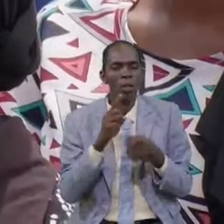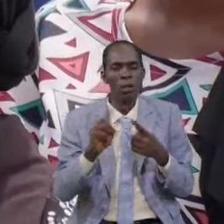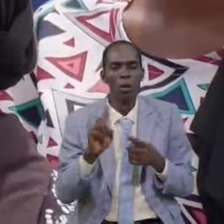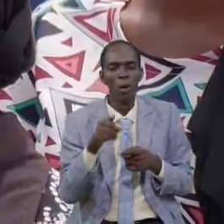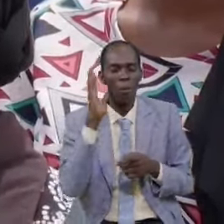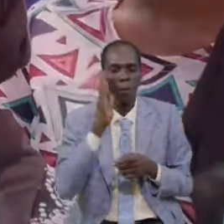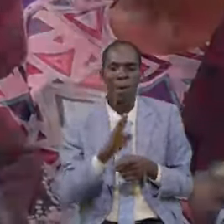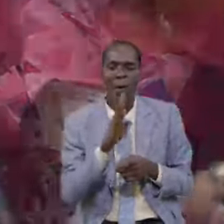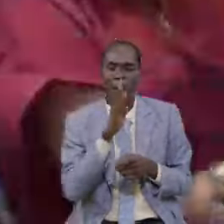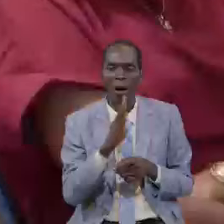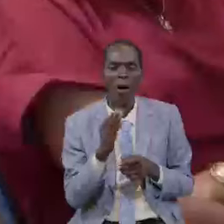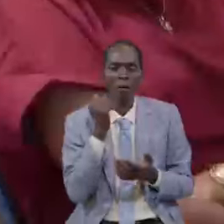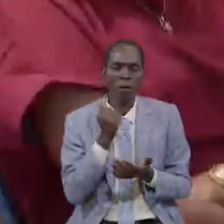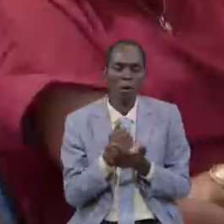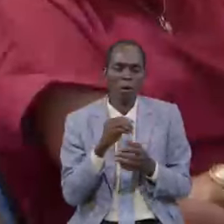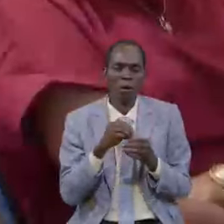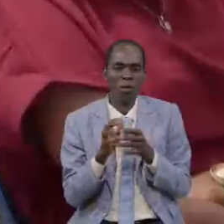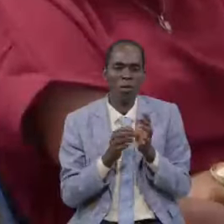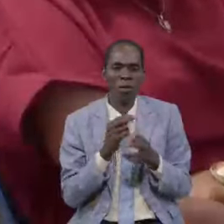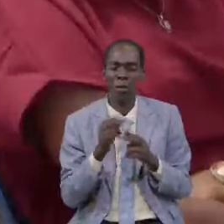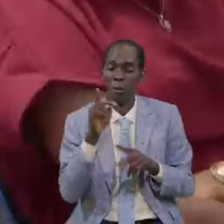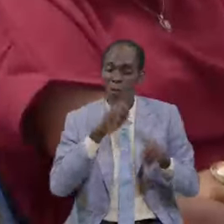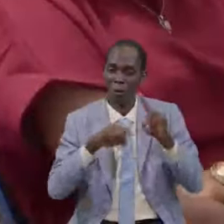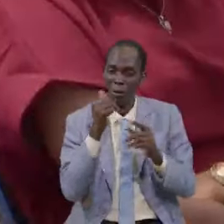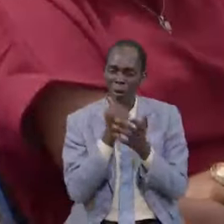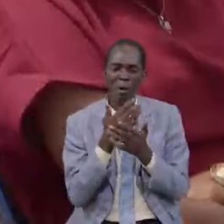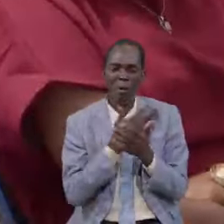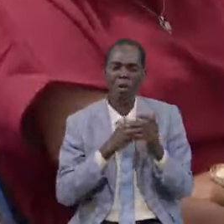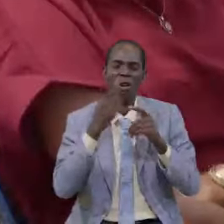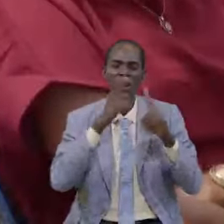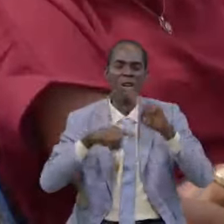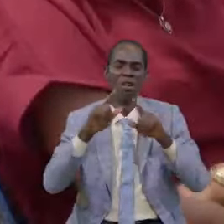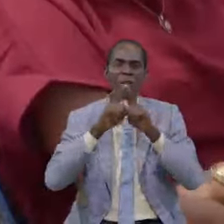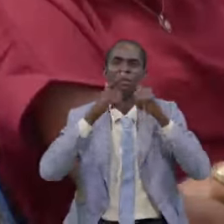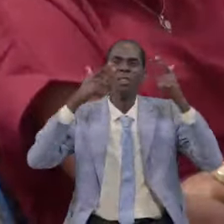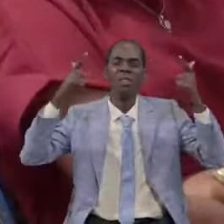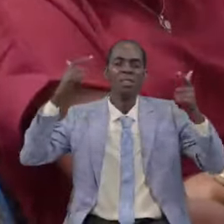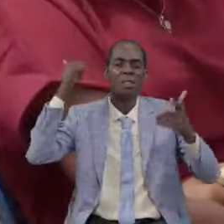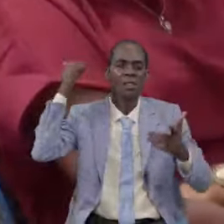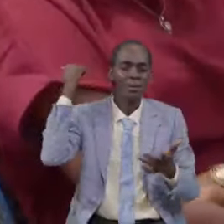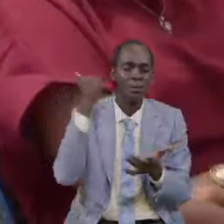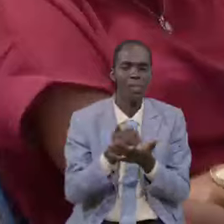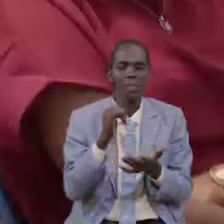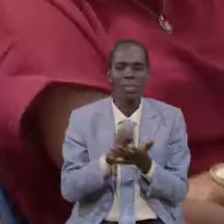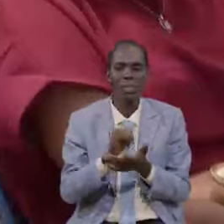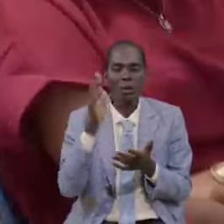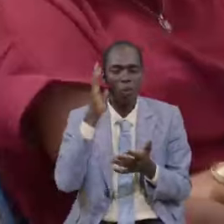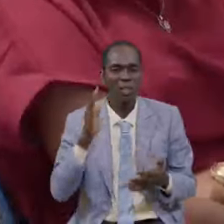Whenever you say amen, you say a loud amen that will challenge everything to clear out of your